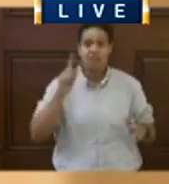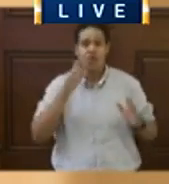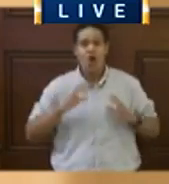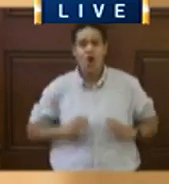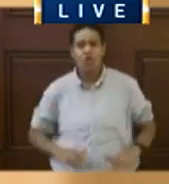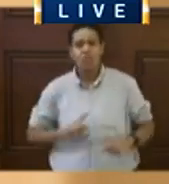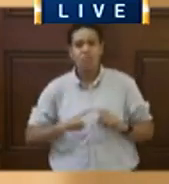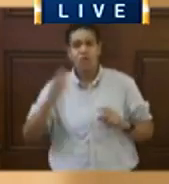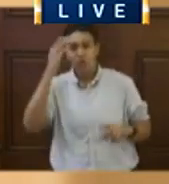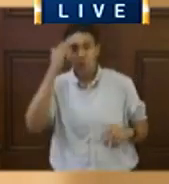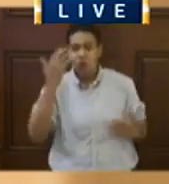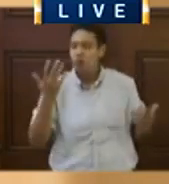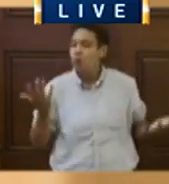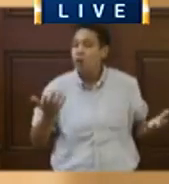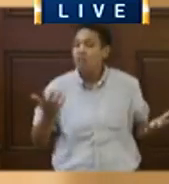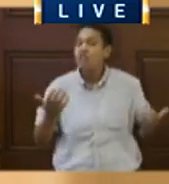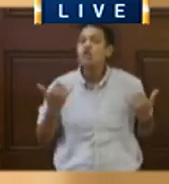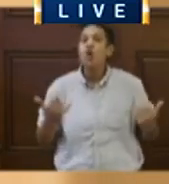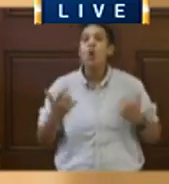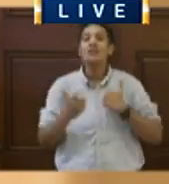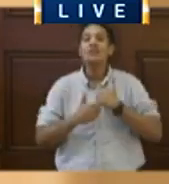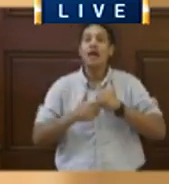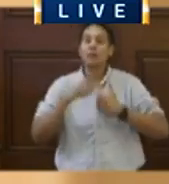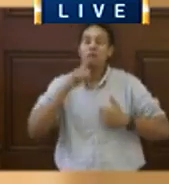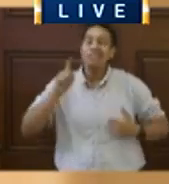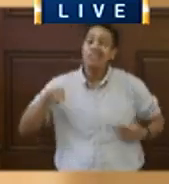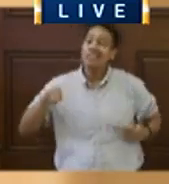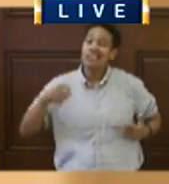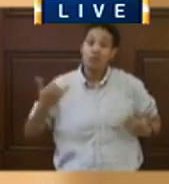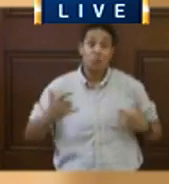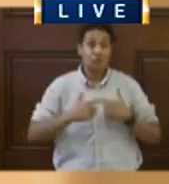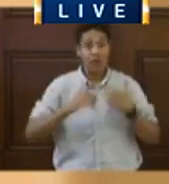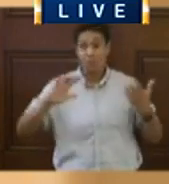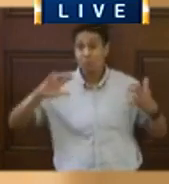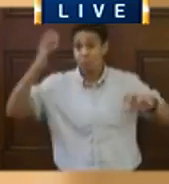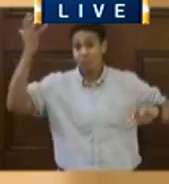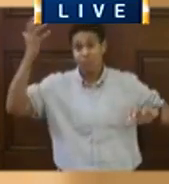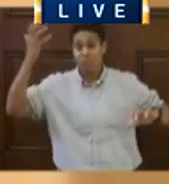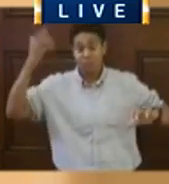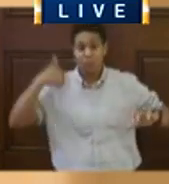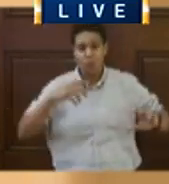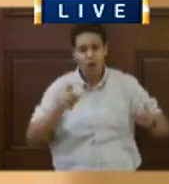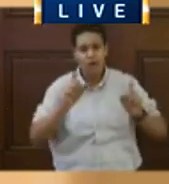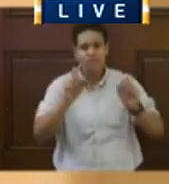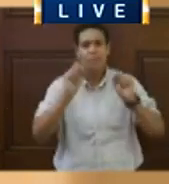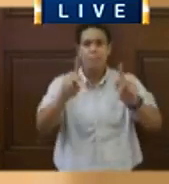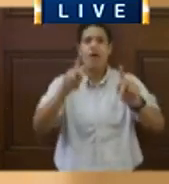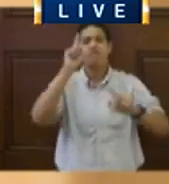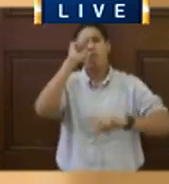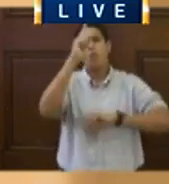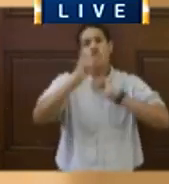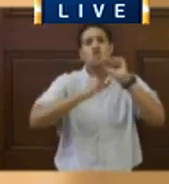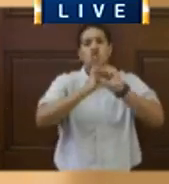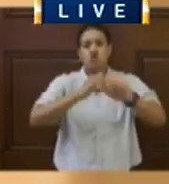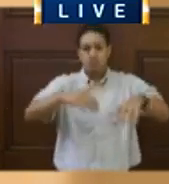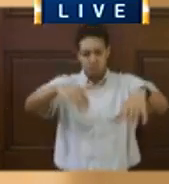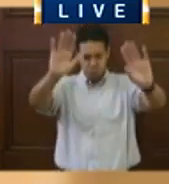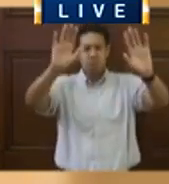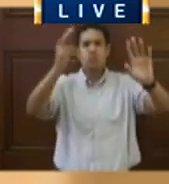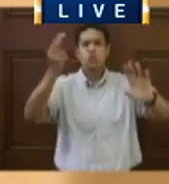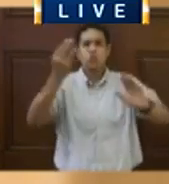a time of need, a time of crisis. We want to give it back for a year, and we